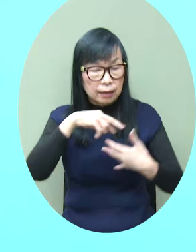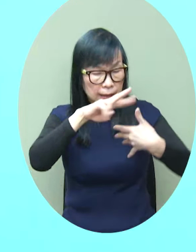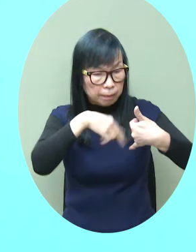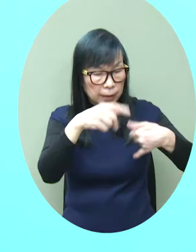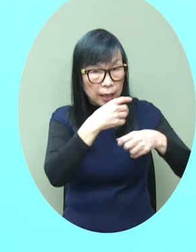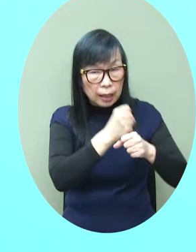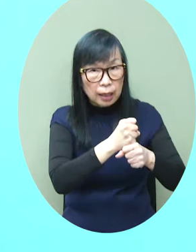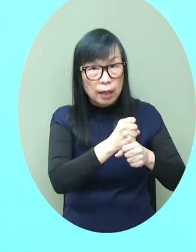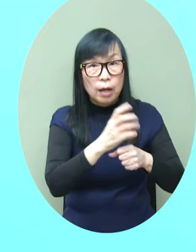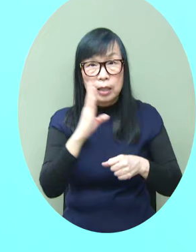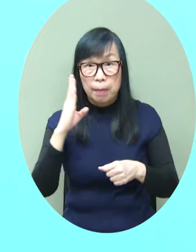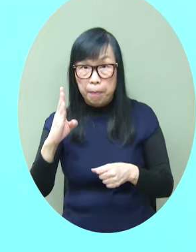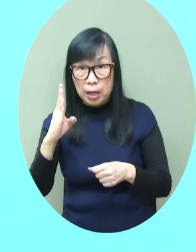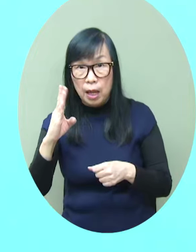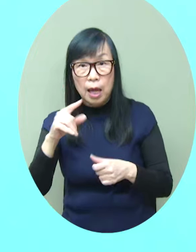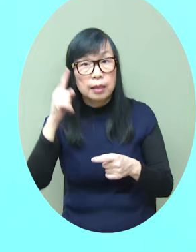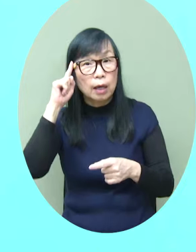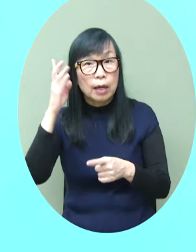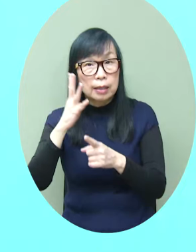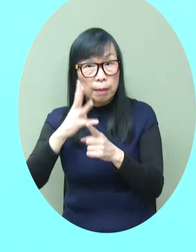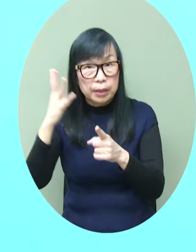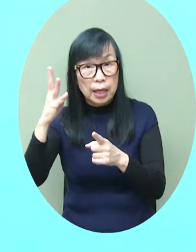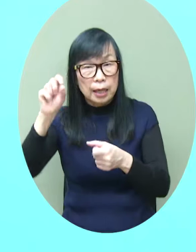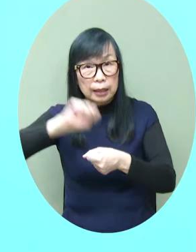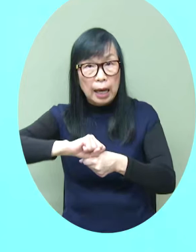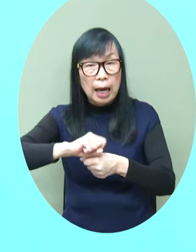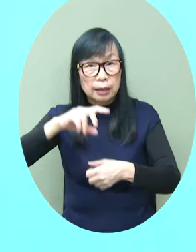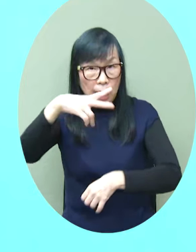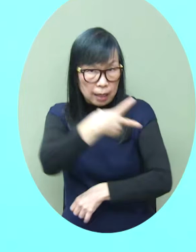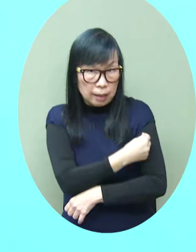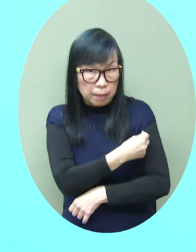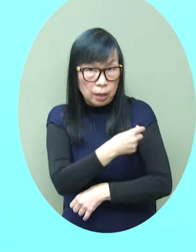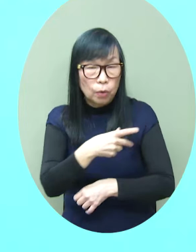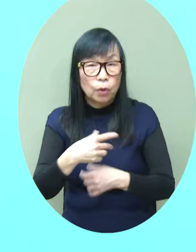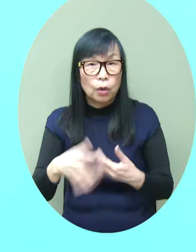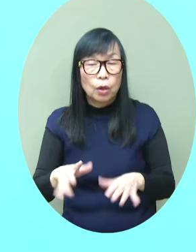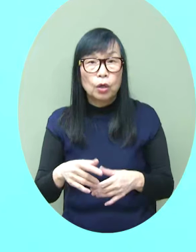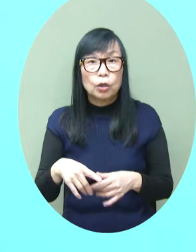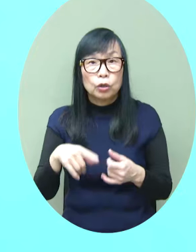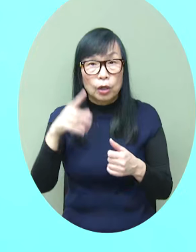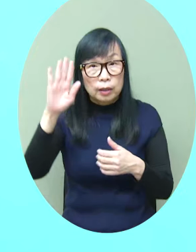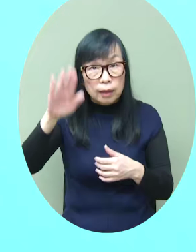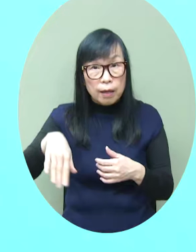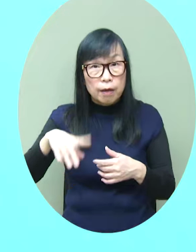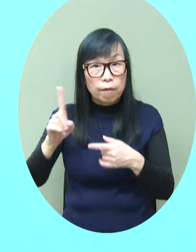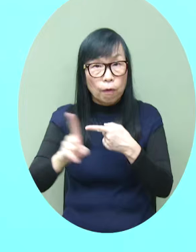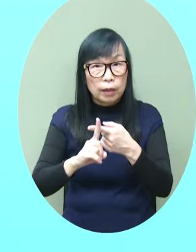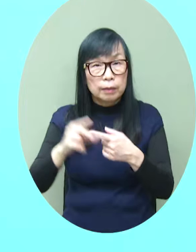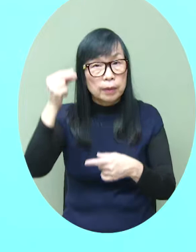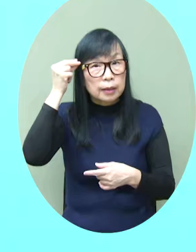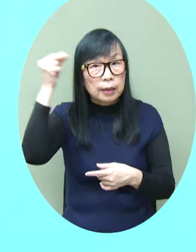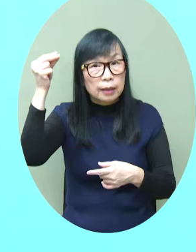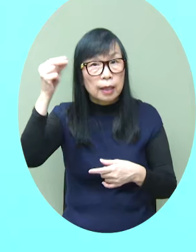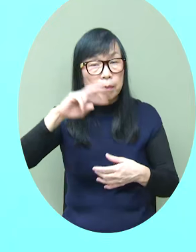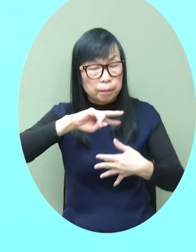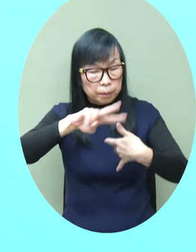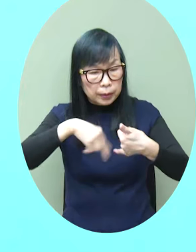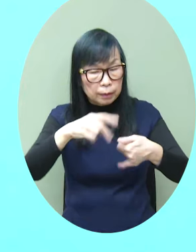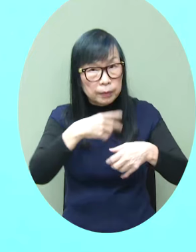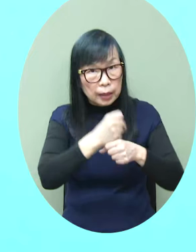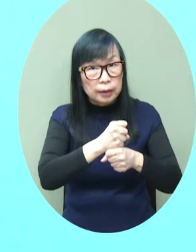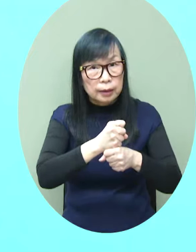they could come down to the Group C with only a 7-day quarantine, which I understand will sort